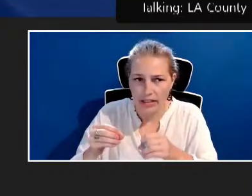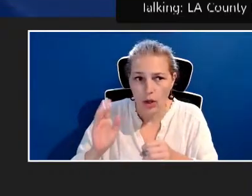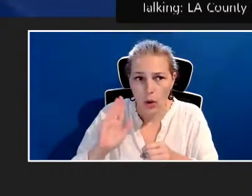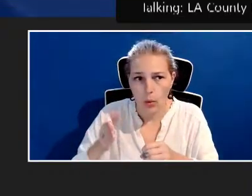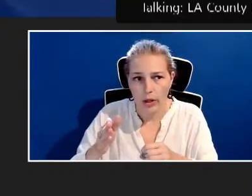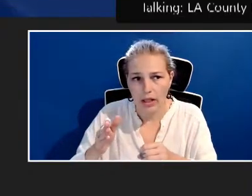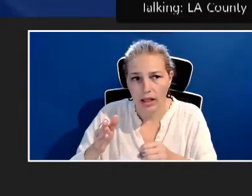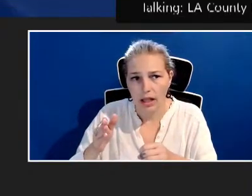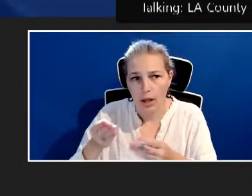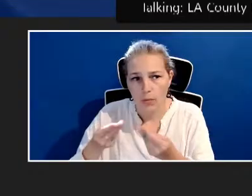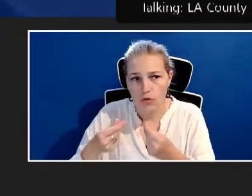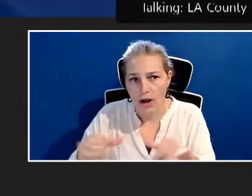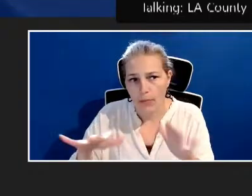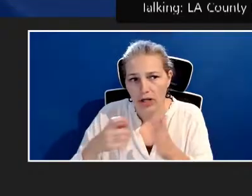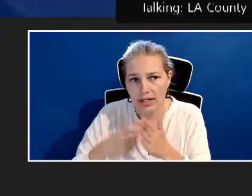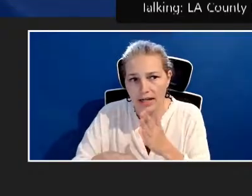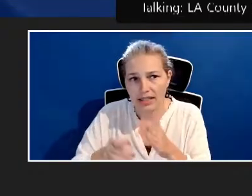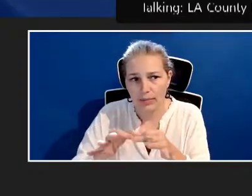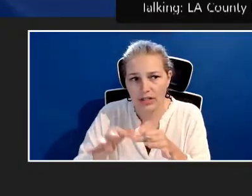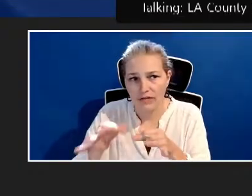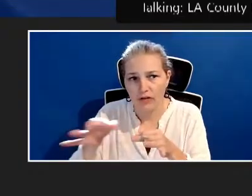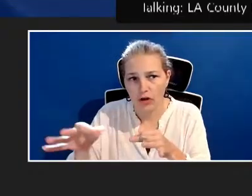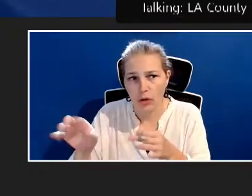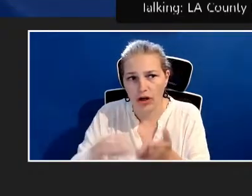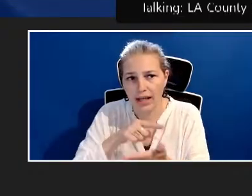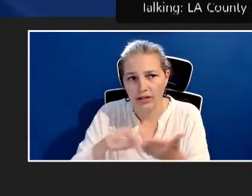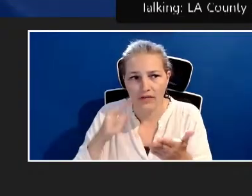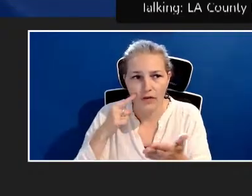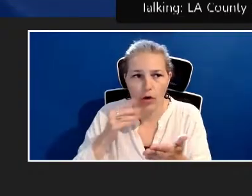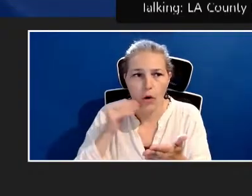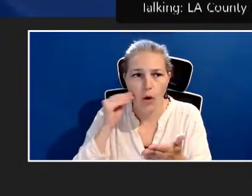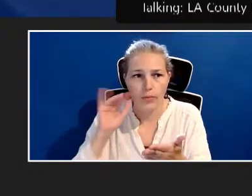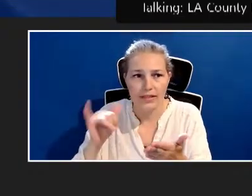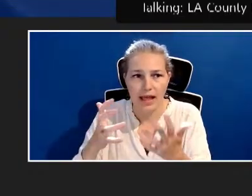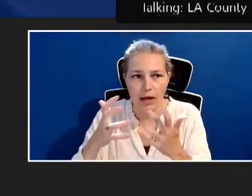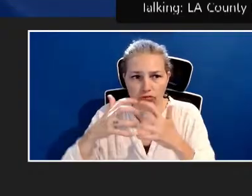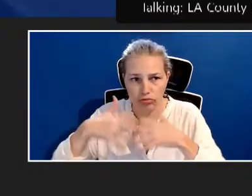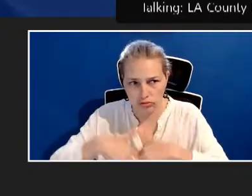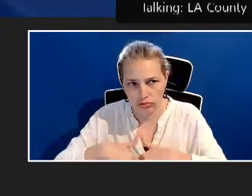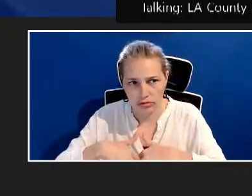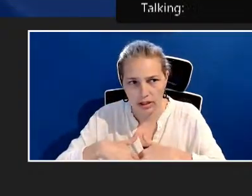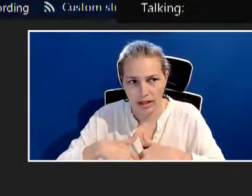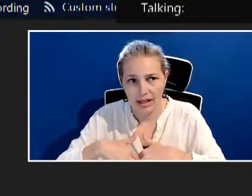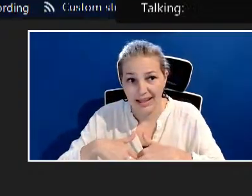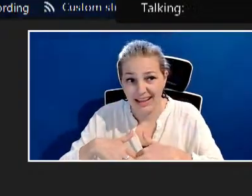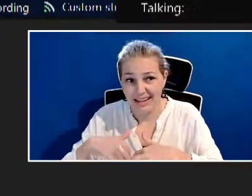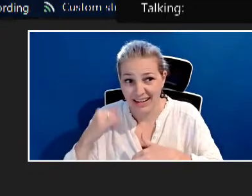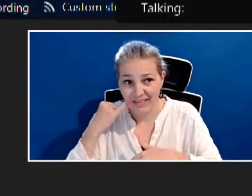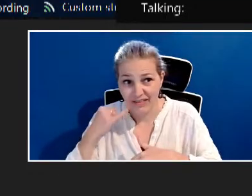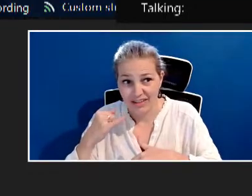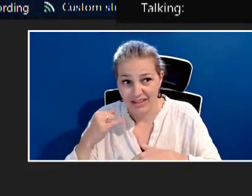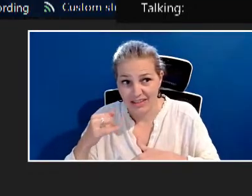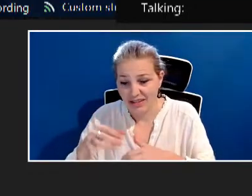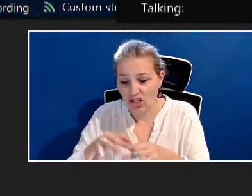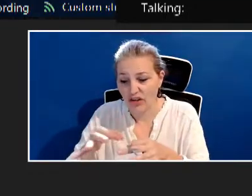or canceled for homes that burn down? And if so, how long will that deferment last?